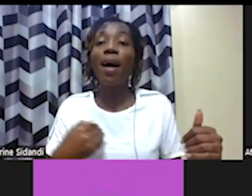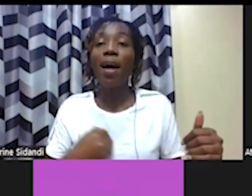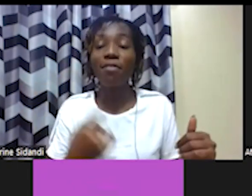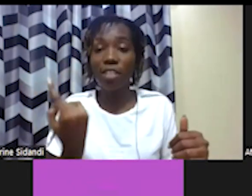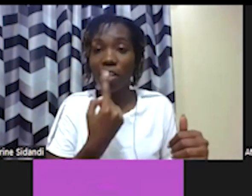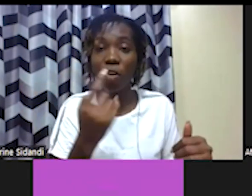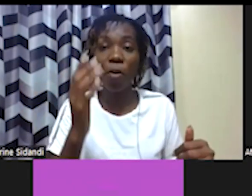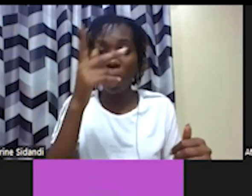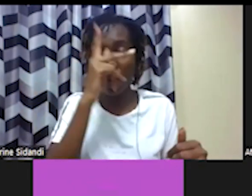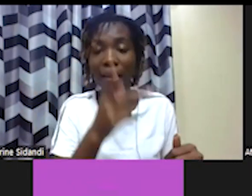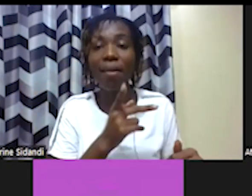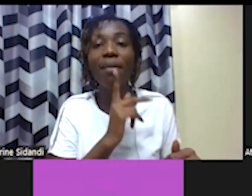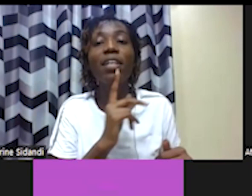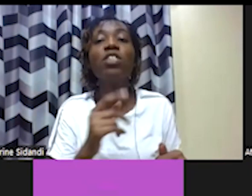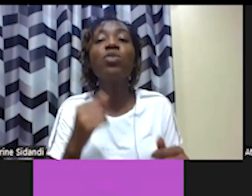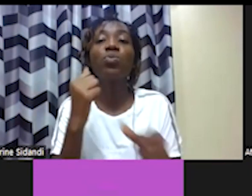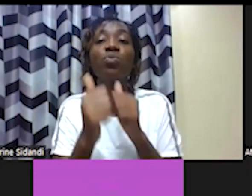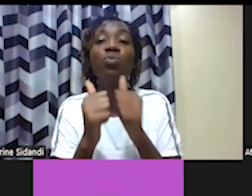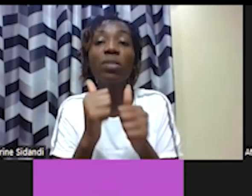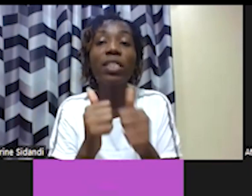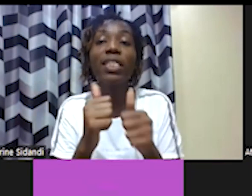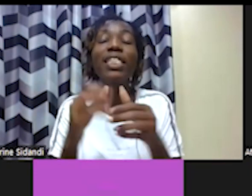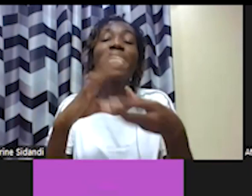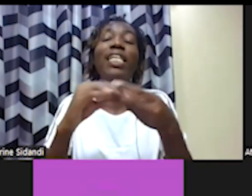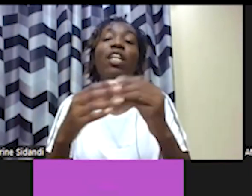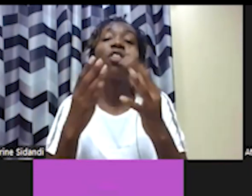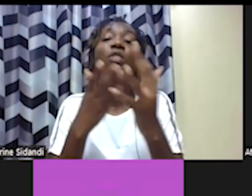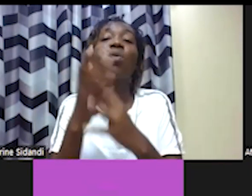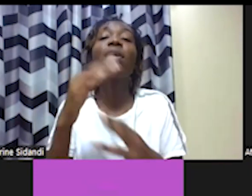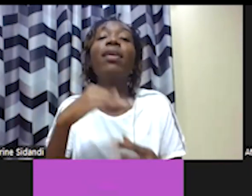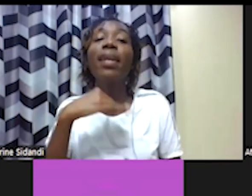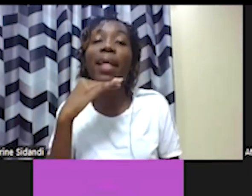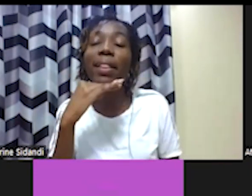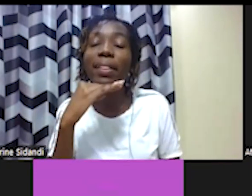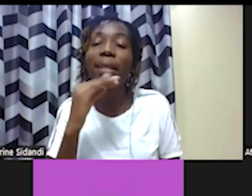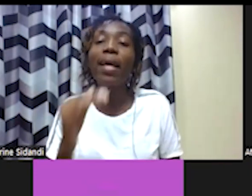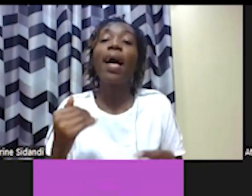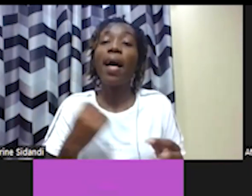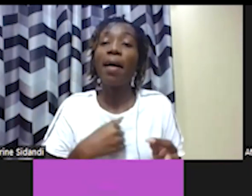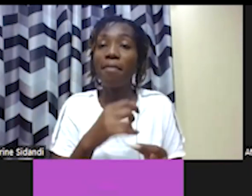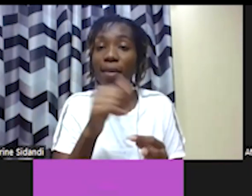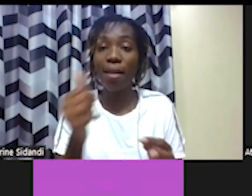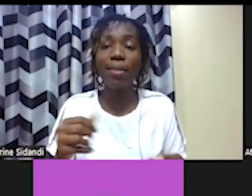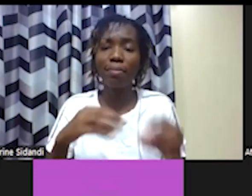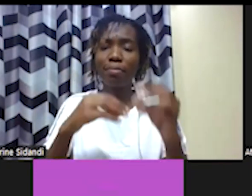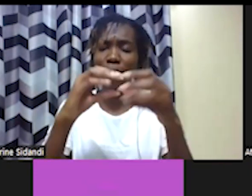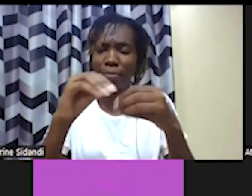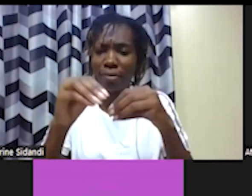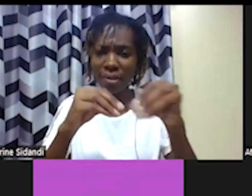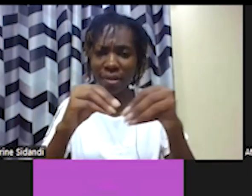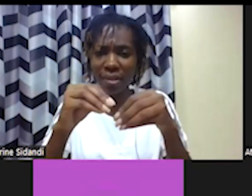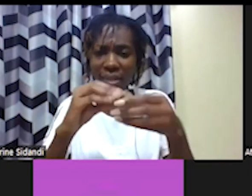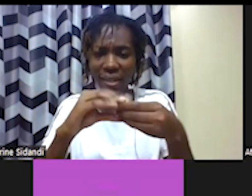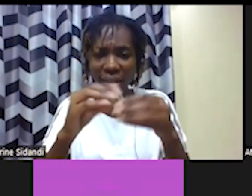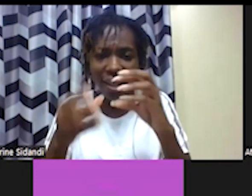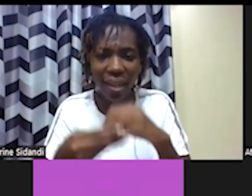single parenthood that is created by death. The single parenting that is created by different reasons. Yeah. Now, we